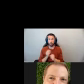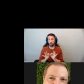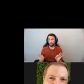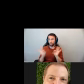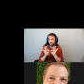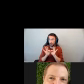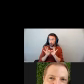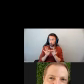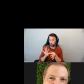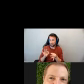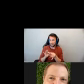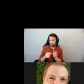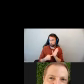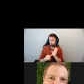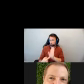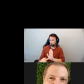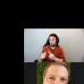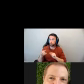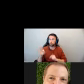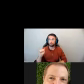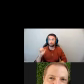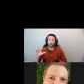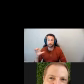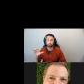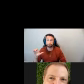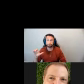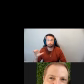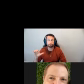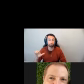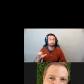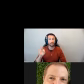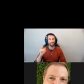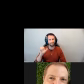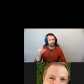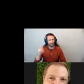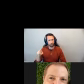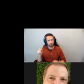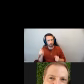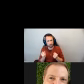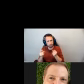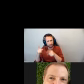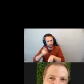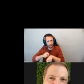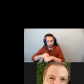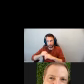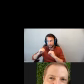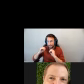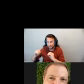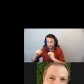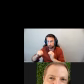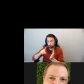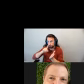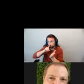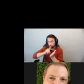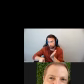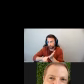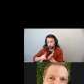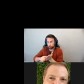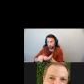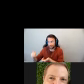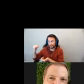the faculty. Faculty need to spend time on teaching, research, and engagement instead of navigating and connecting to those technical